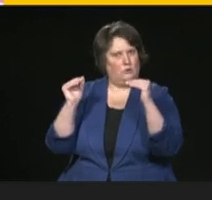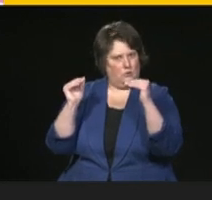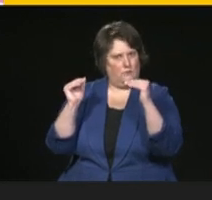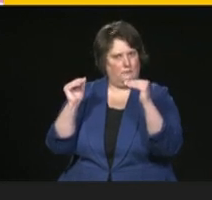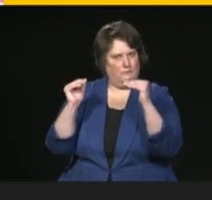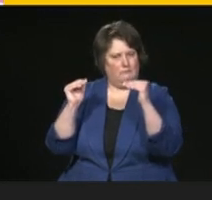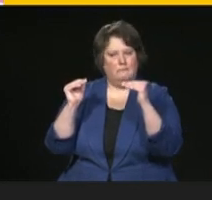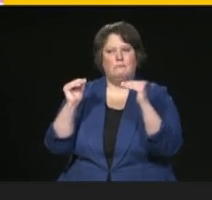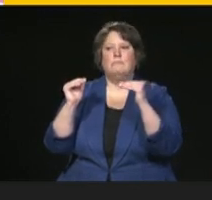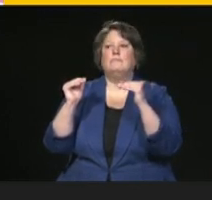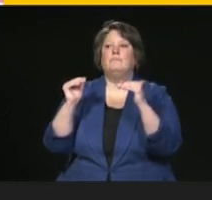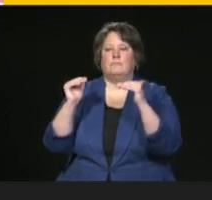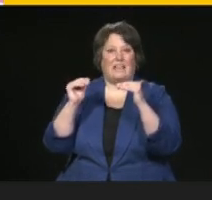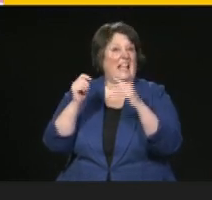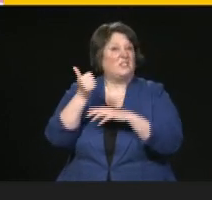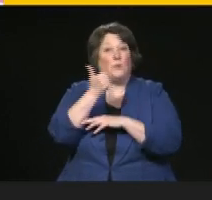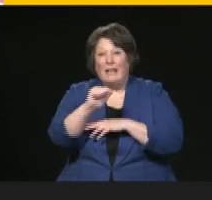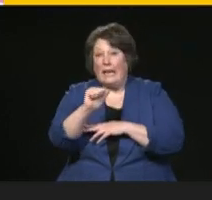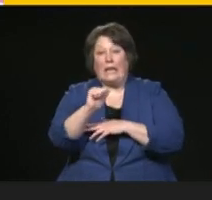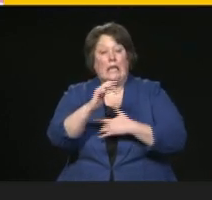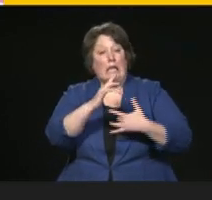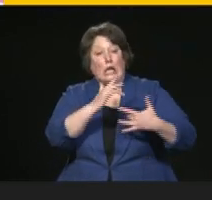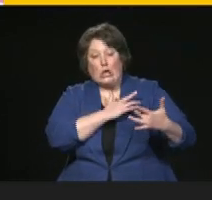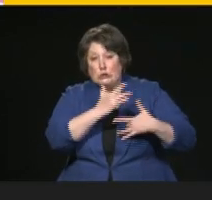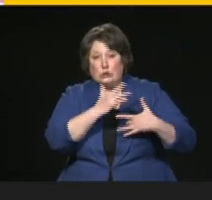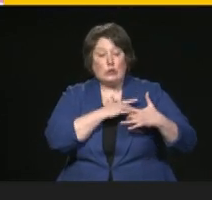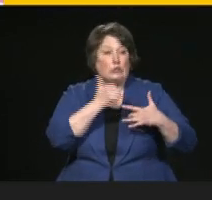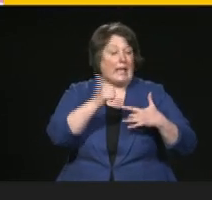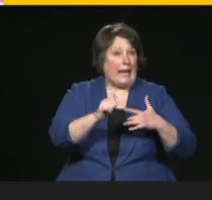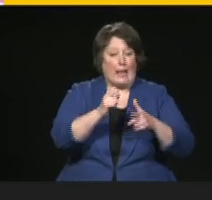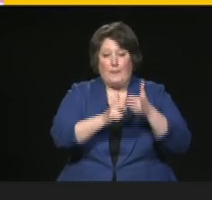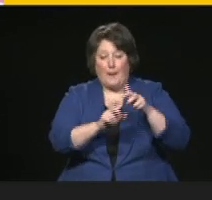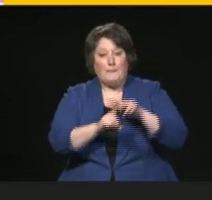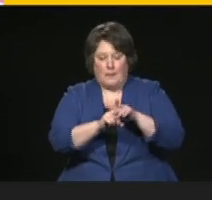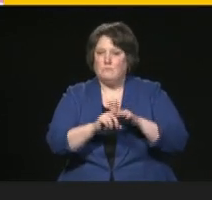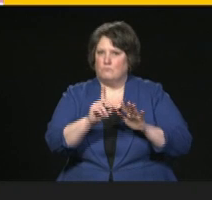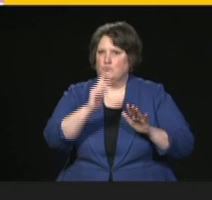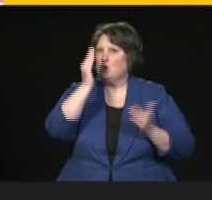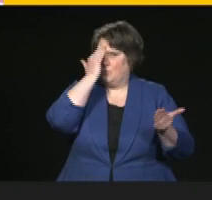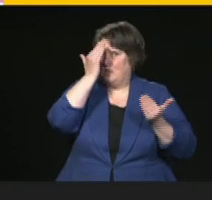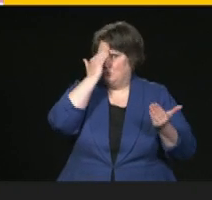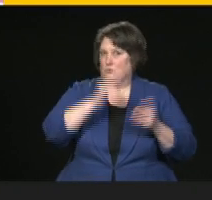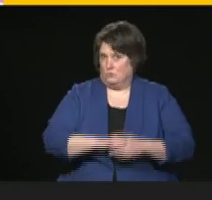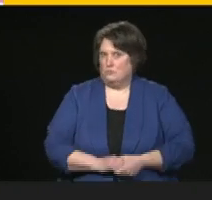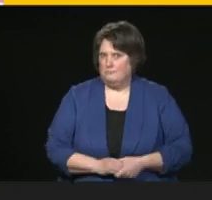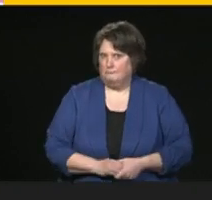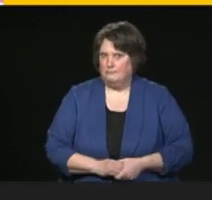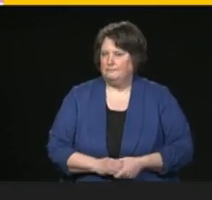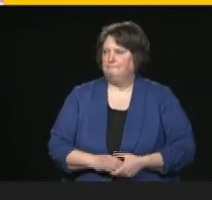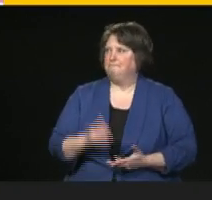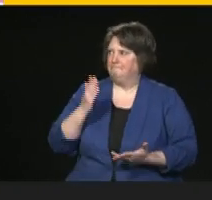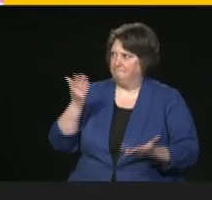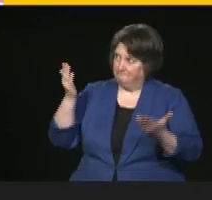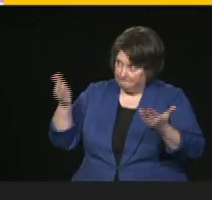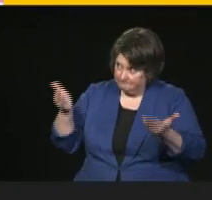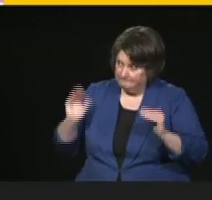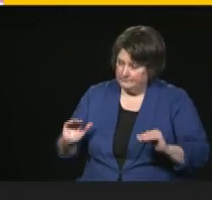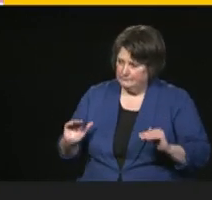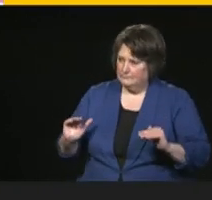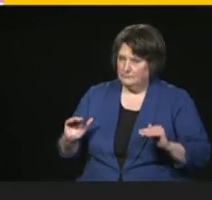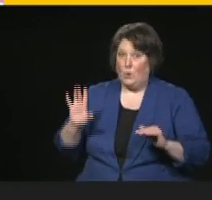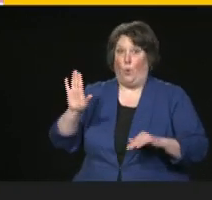around refoulement. Thank you. Thank you. Merci. Let our me just next add, question. And we were